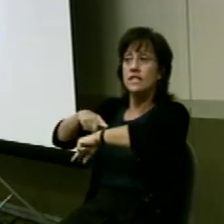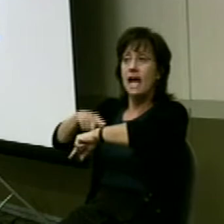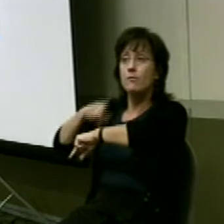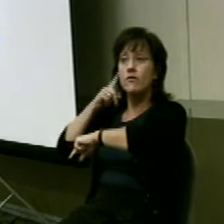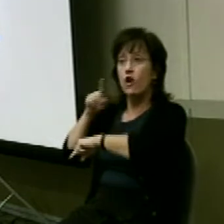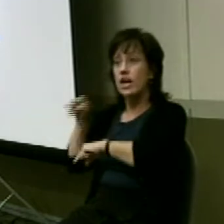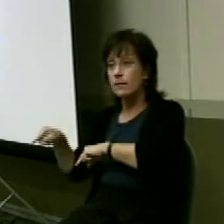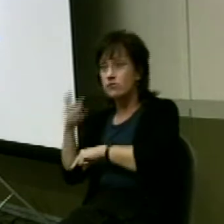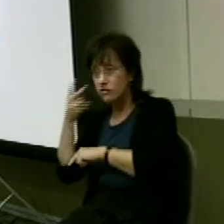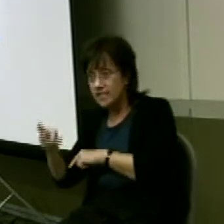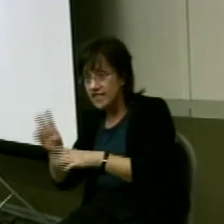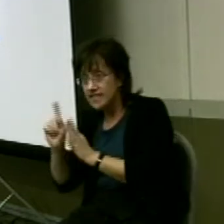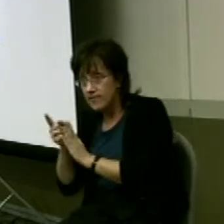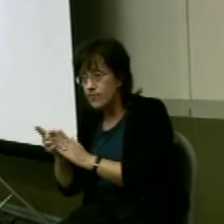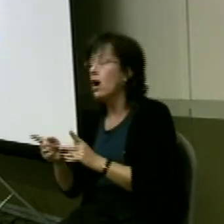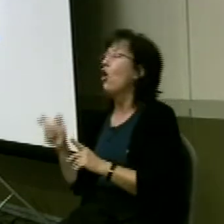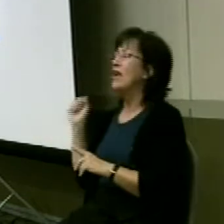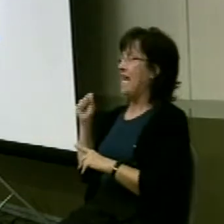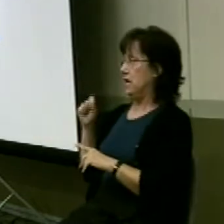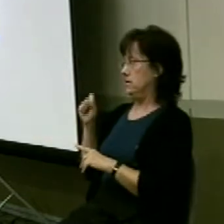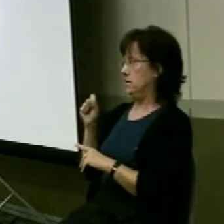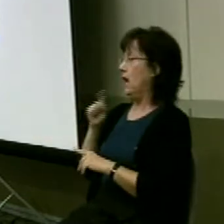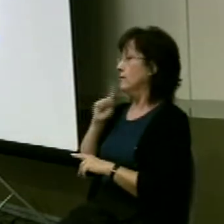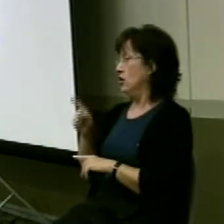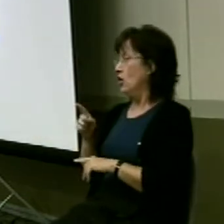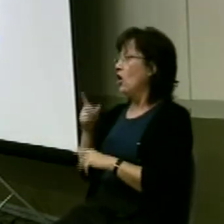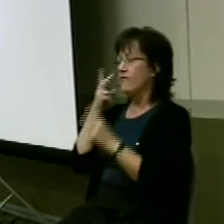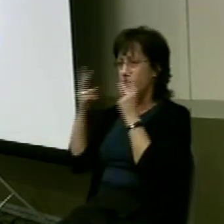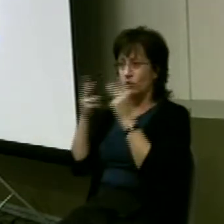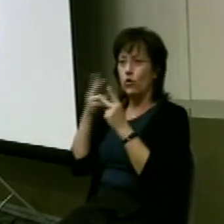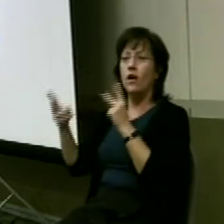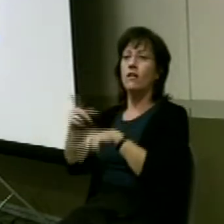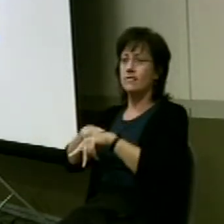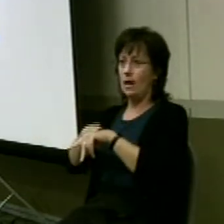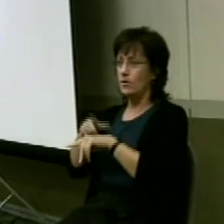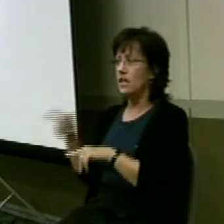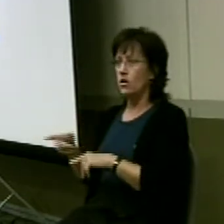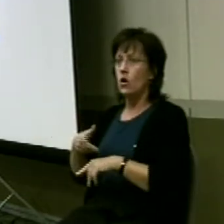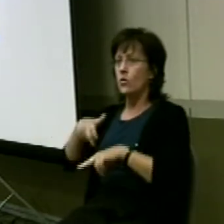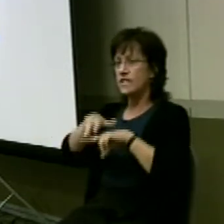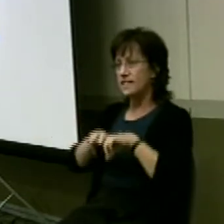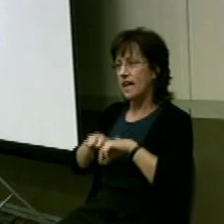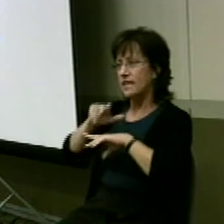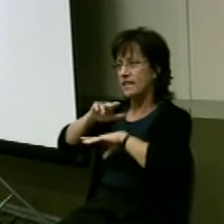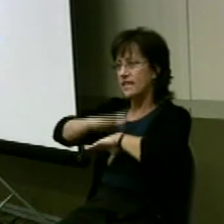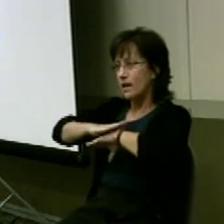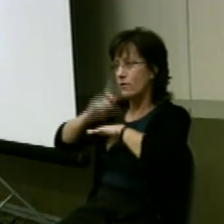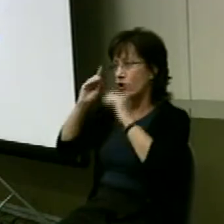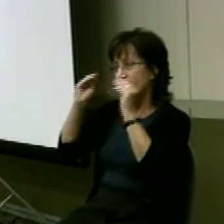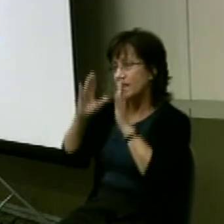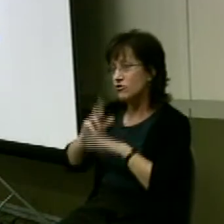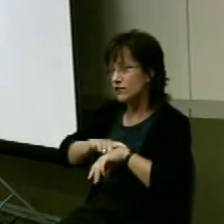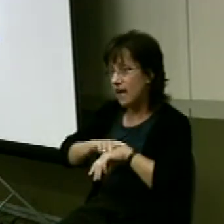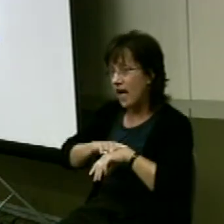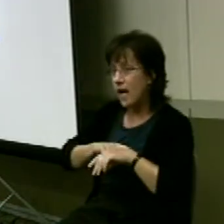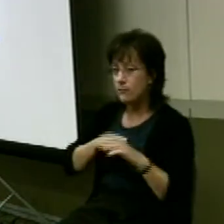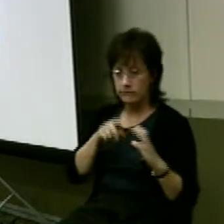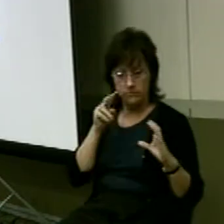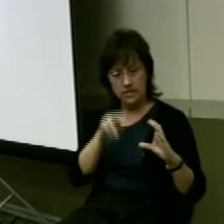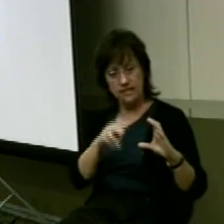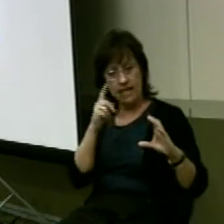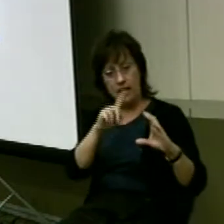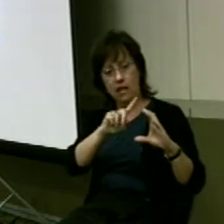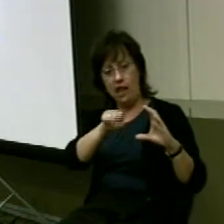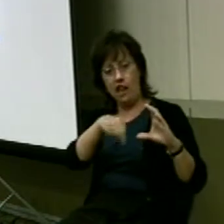Yes? Was there a visual timer for him to Yes, set up? absolutely. We used visual timers all over. We used when he sat at the table for the teacher